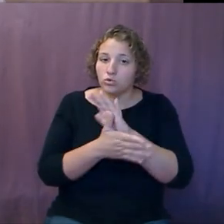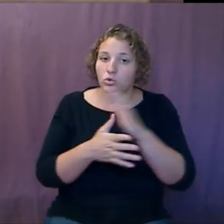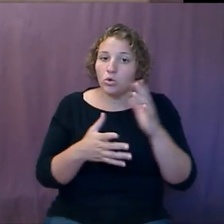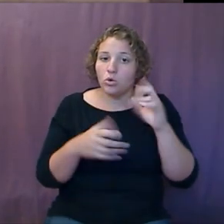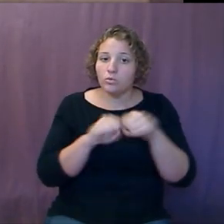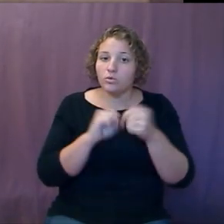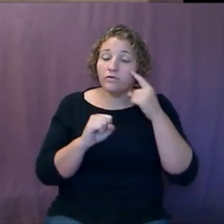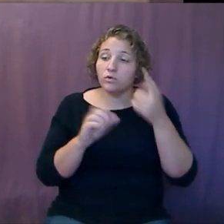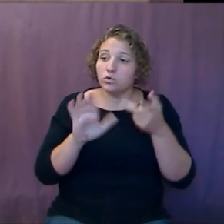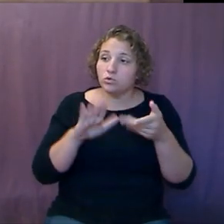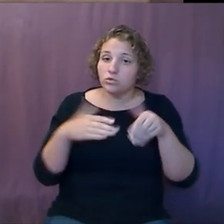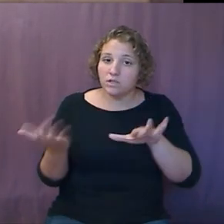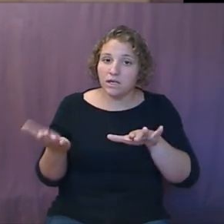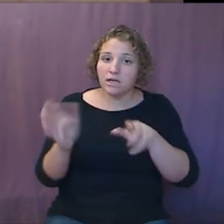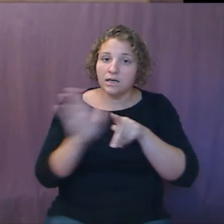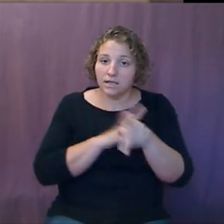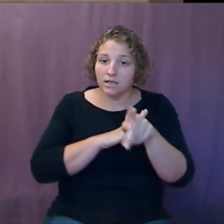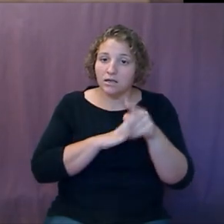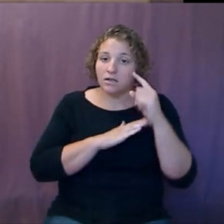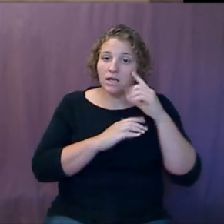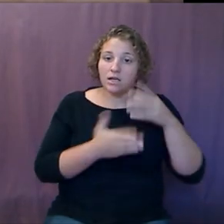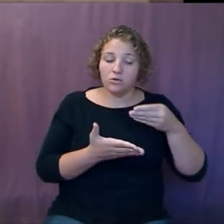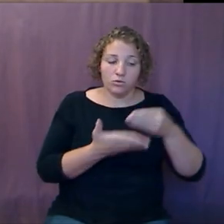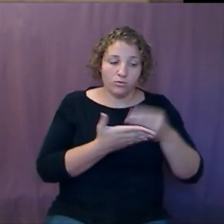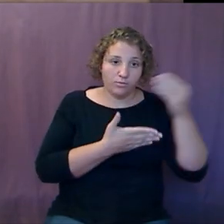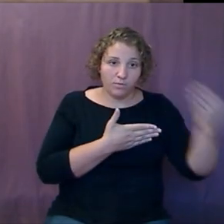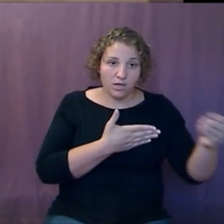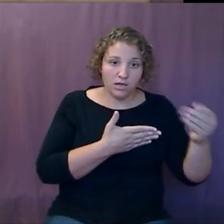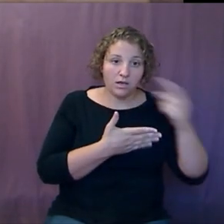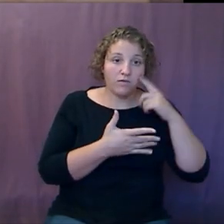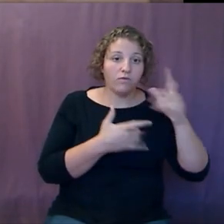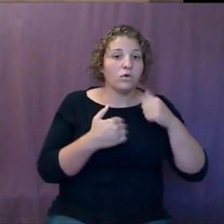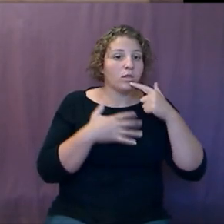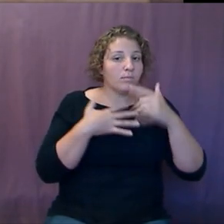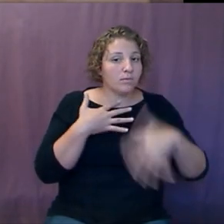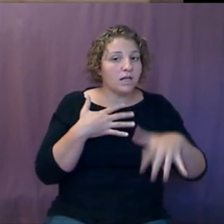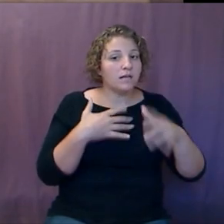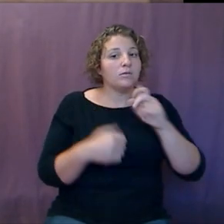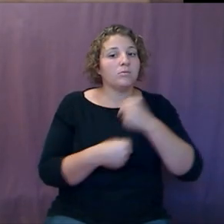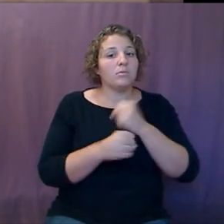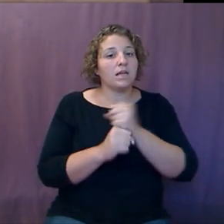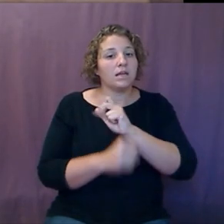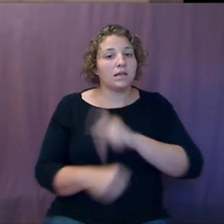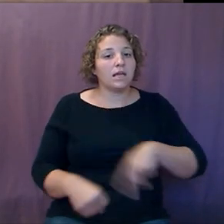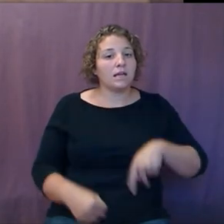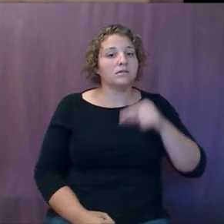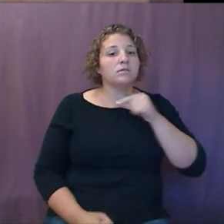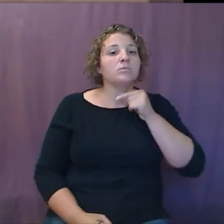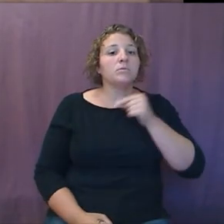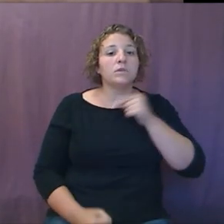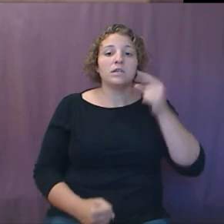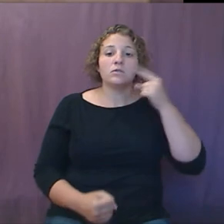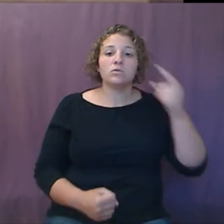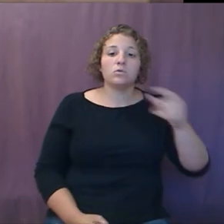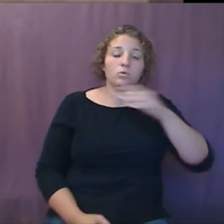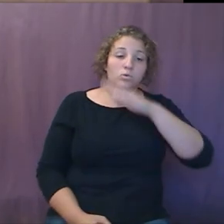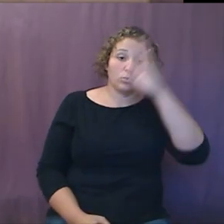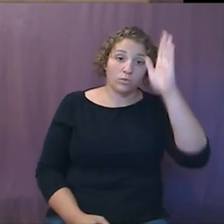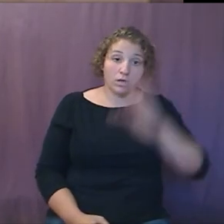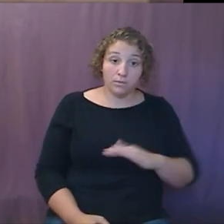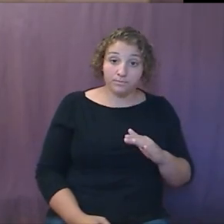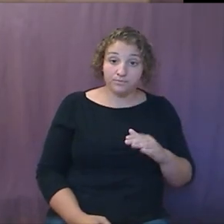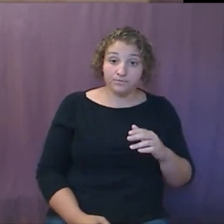slain and you have redeemed us by thy blood and you have made us kings and priests unto our god that was the church in the presence